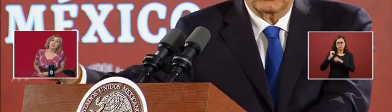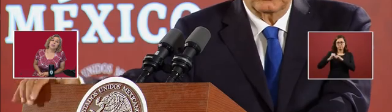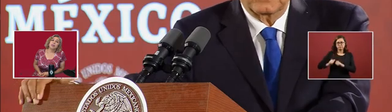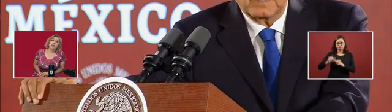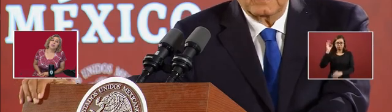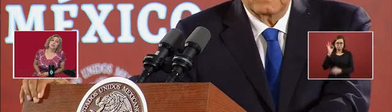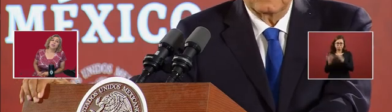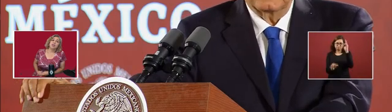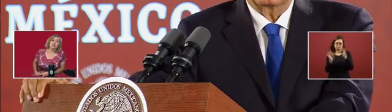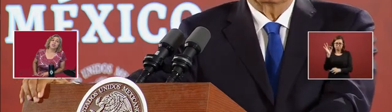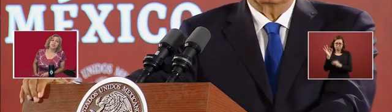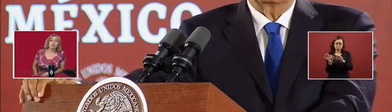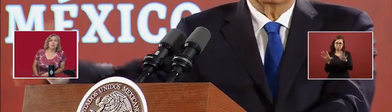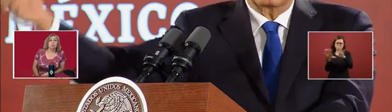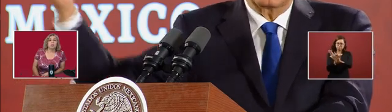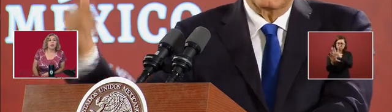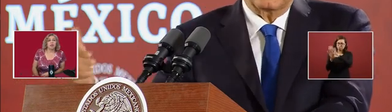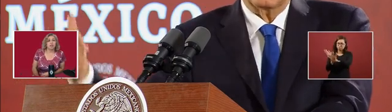judge